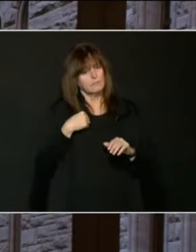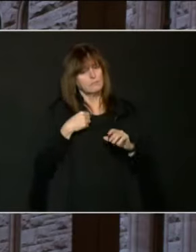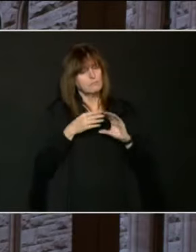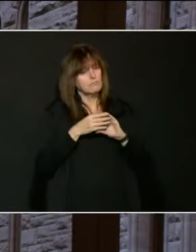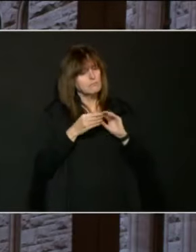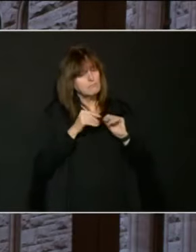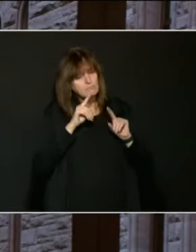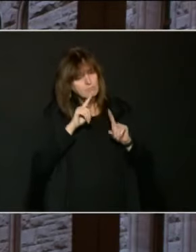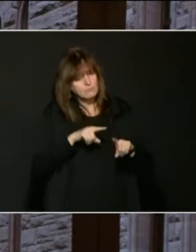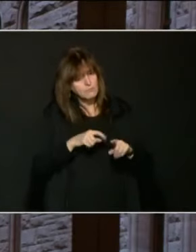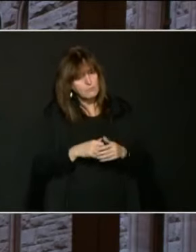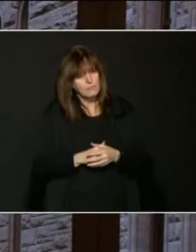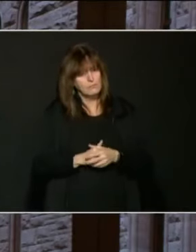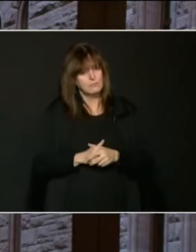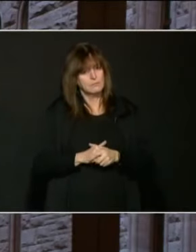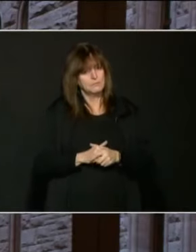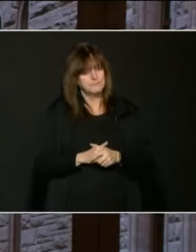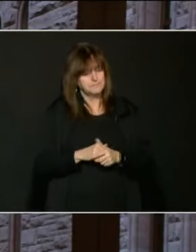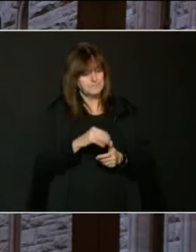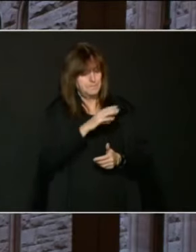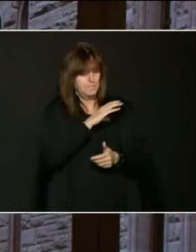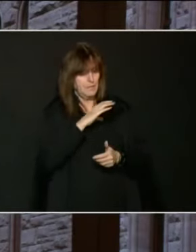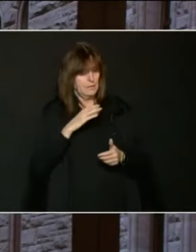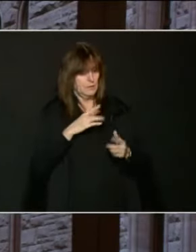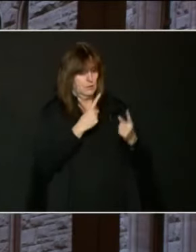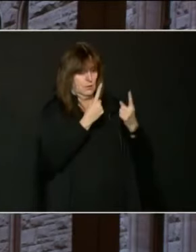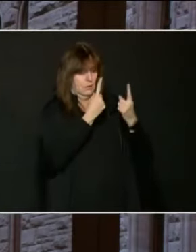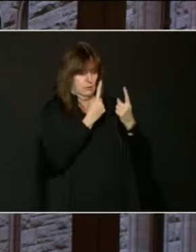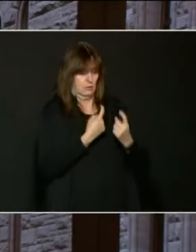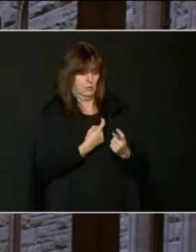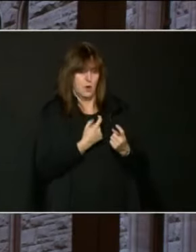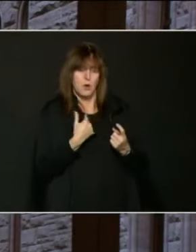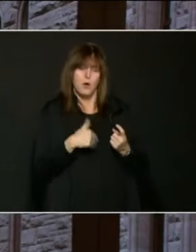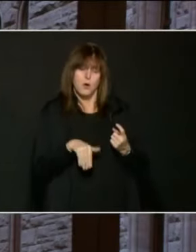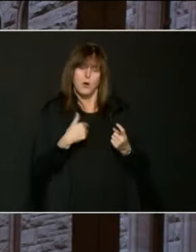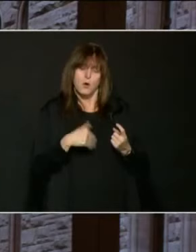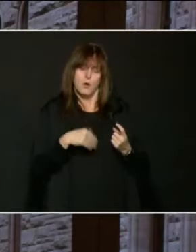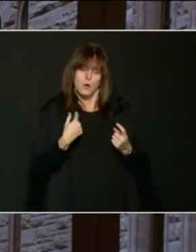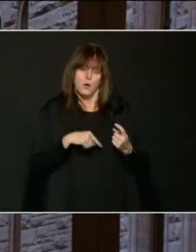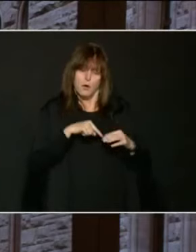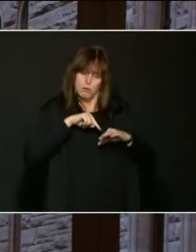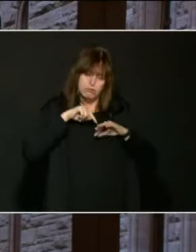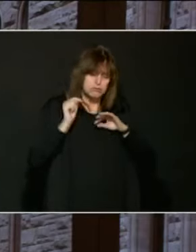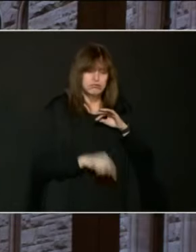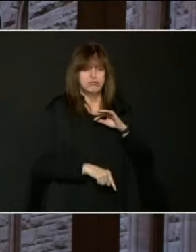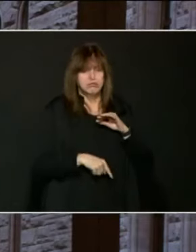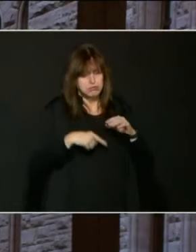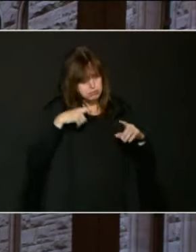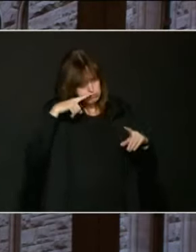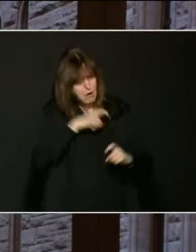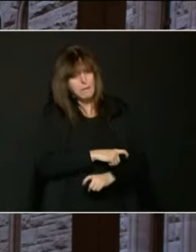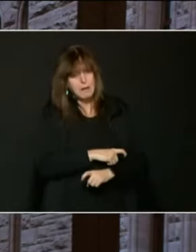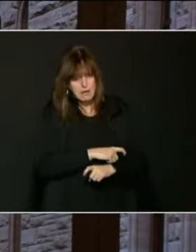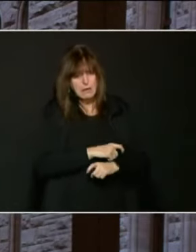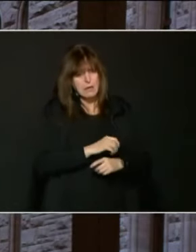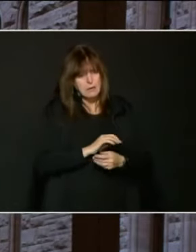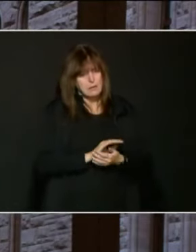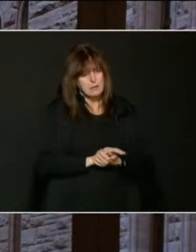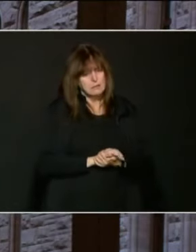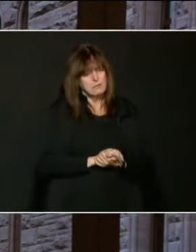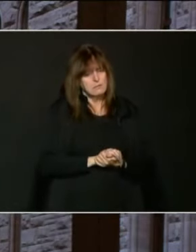They require enough time to answer. Sometime in there's a fair amount to ask in a short period of